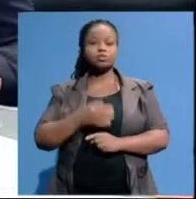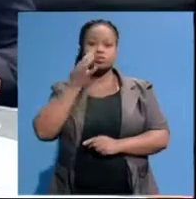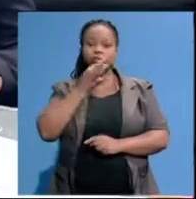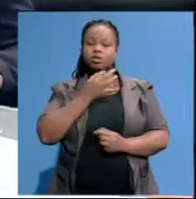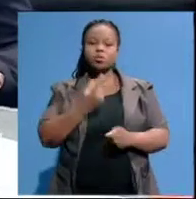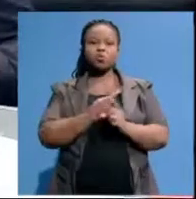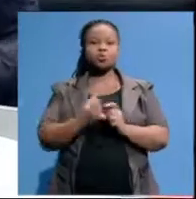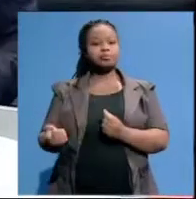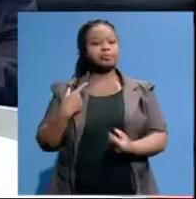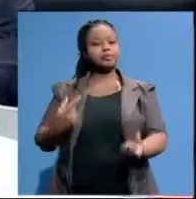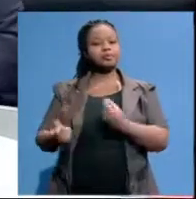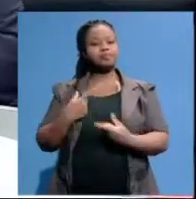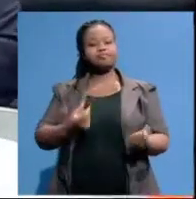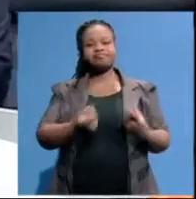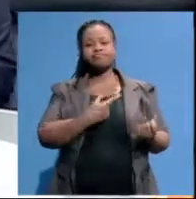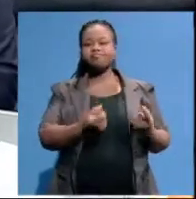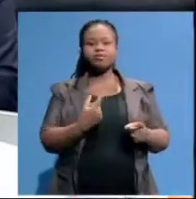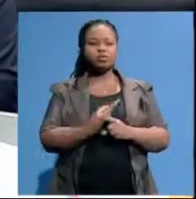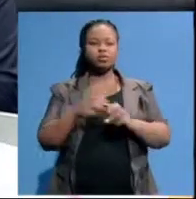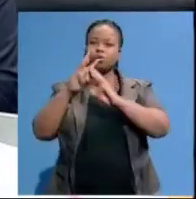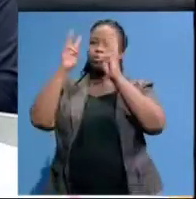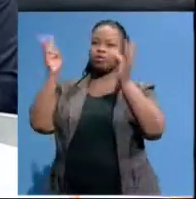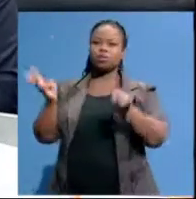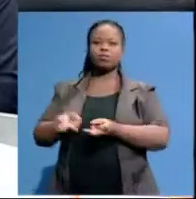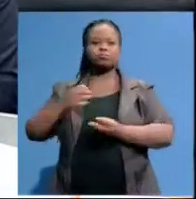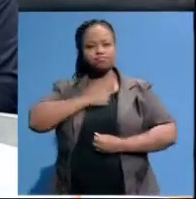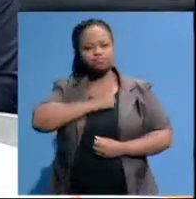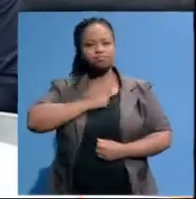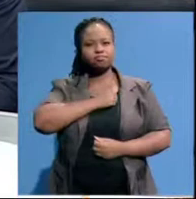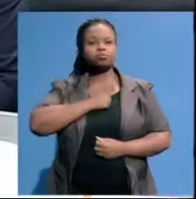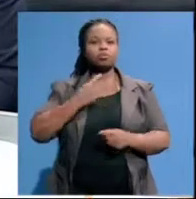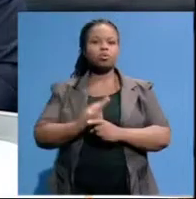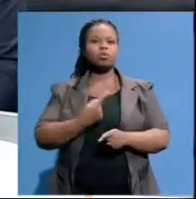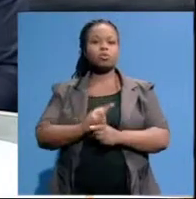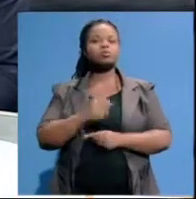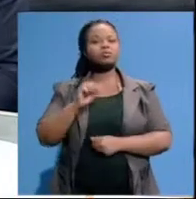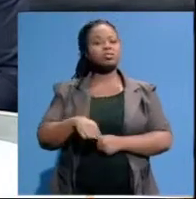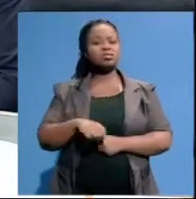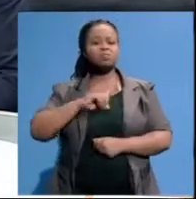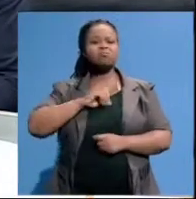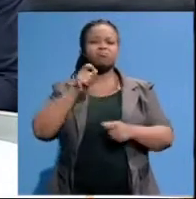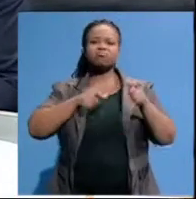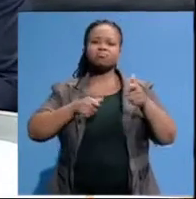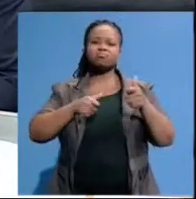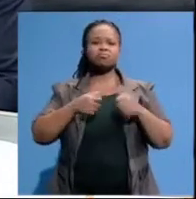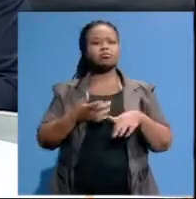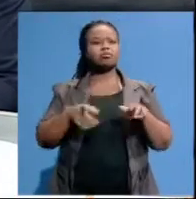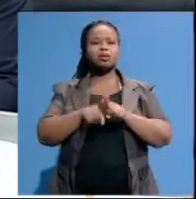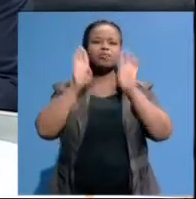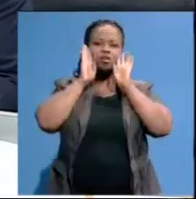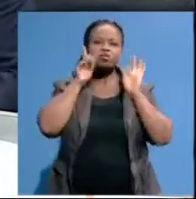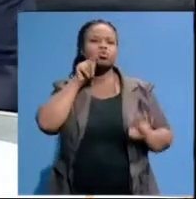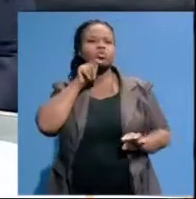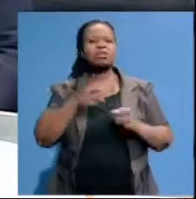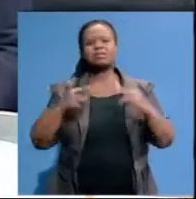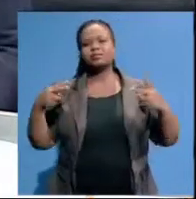have been flowing in around the world, as it was covered very, very extensively by all the major news networks. I want to also find out from